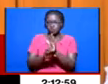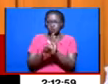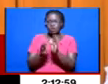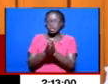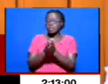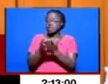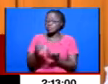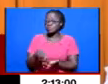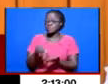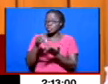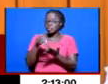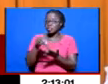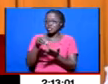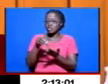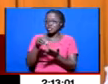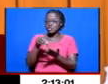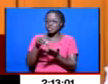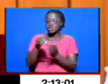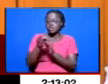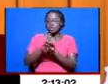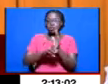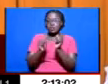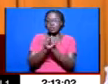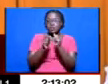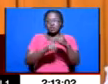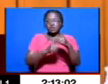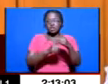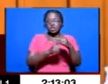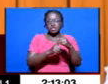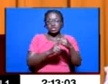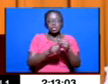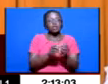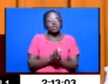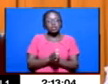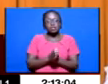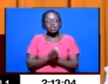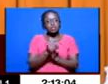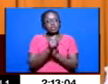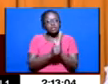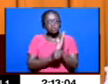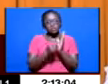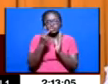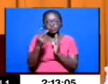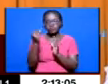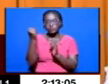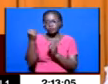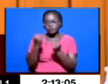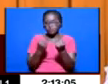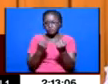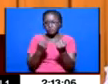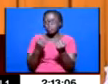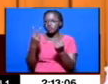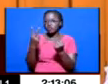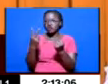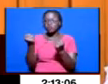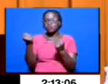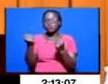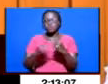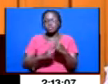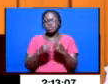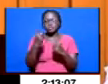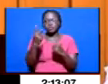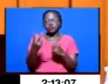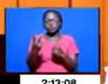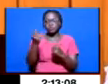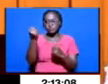particular Chapter 16 and Articles 255, 256, 257, which